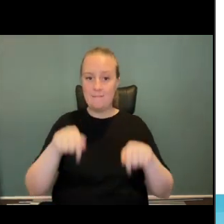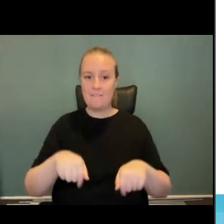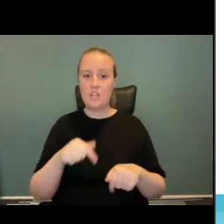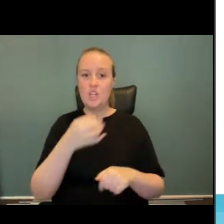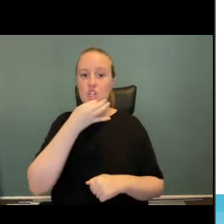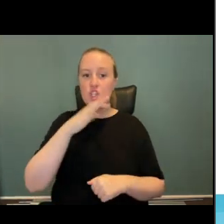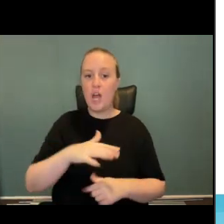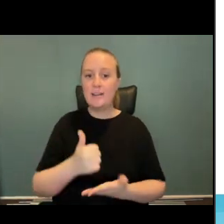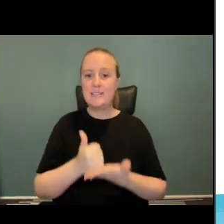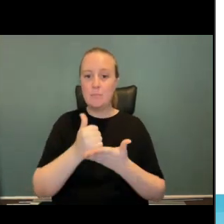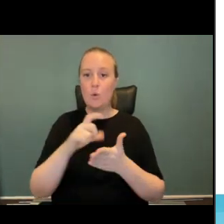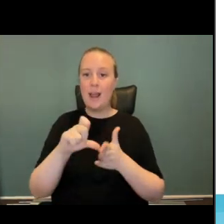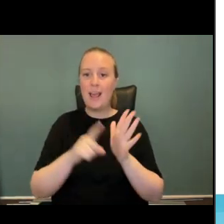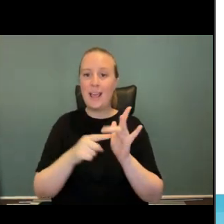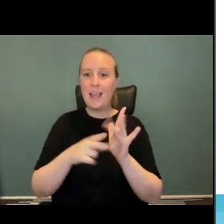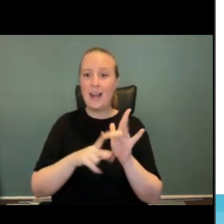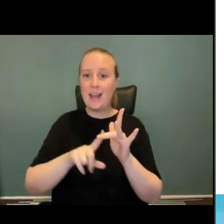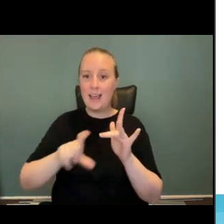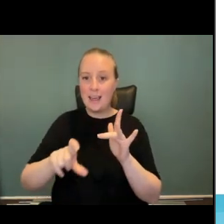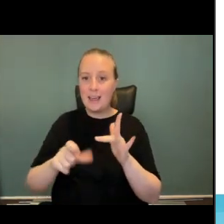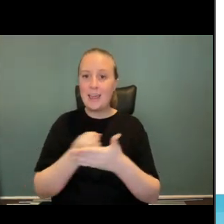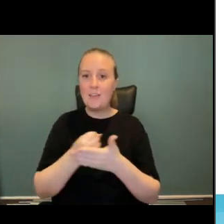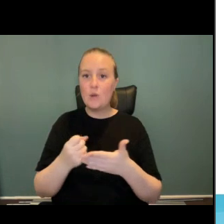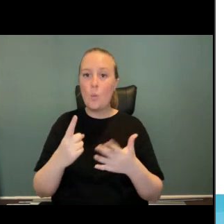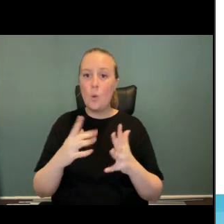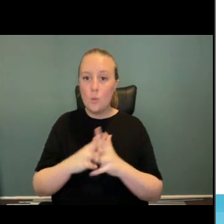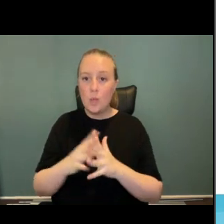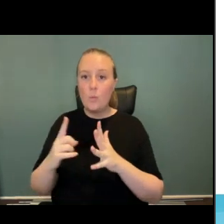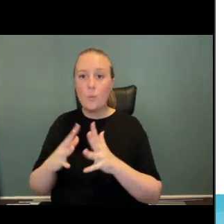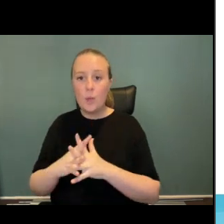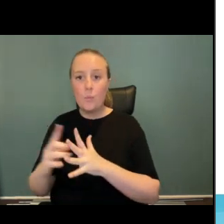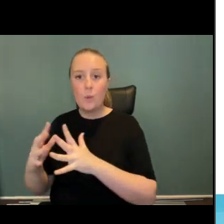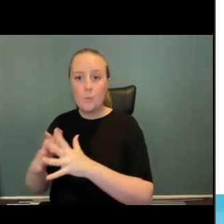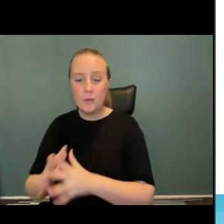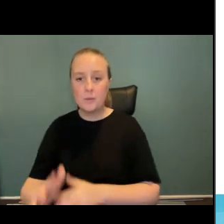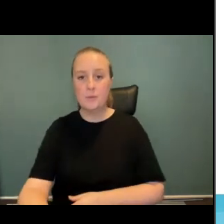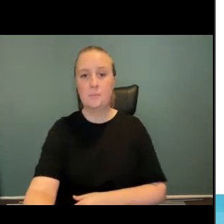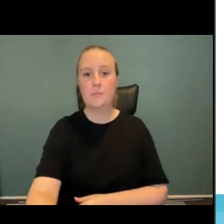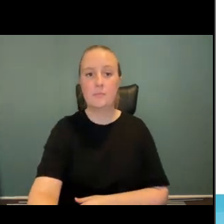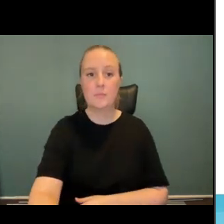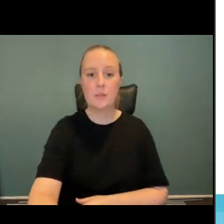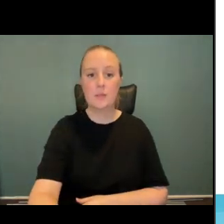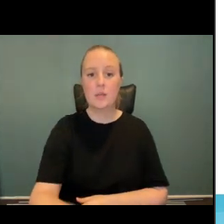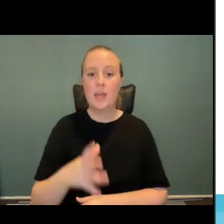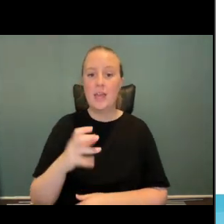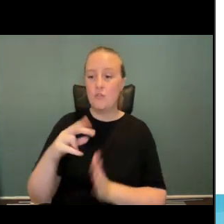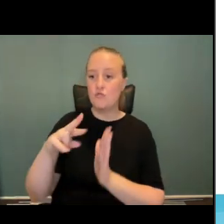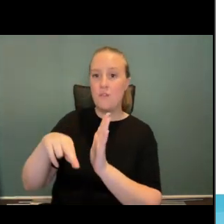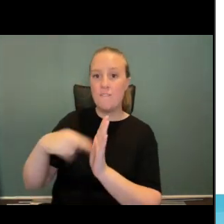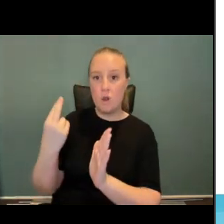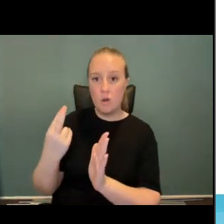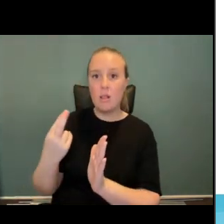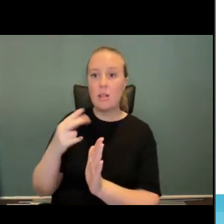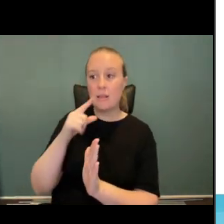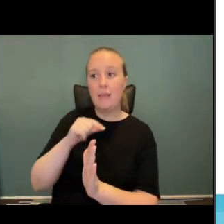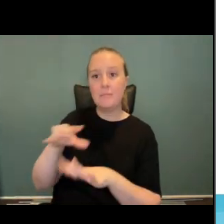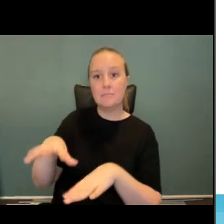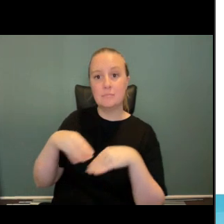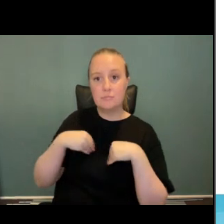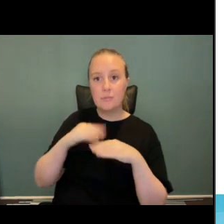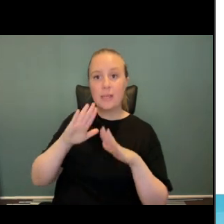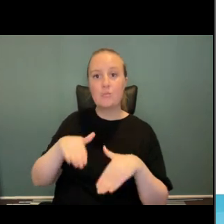on a weekly basis. So we can accept referrals in, and we can provide that telephone advice over the